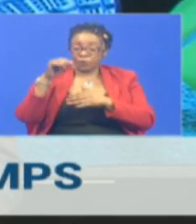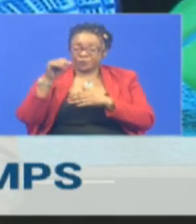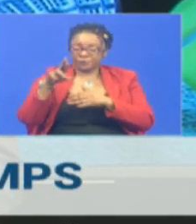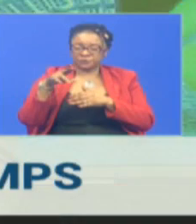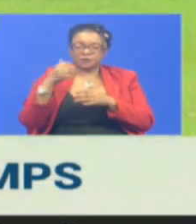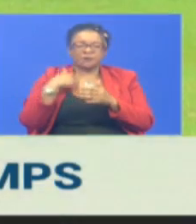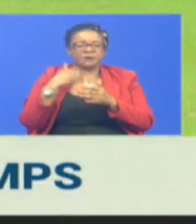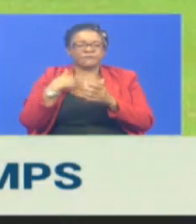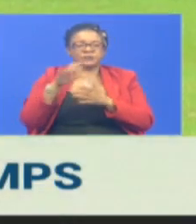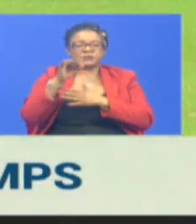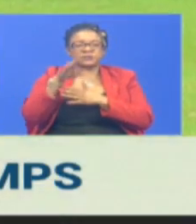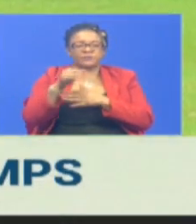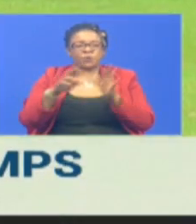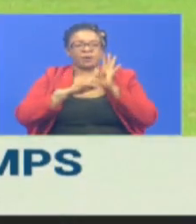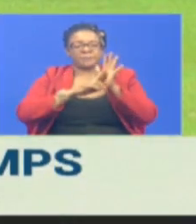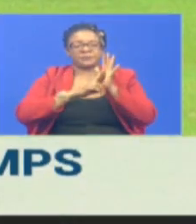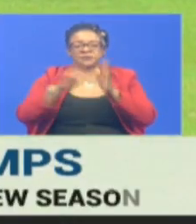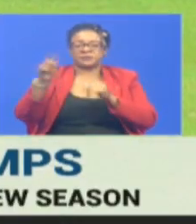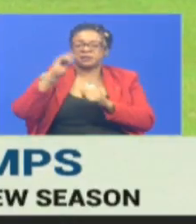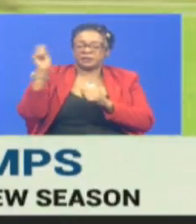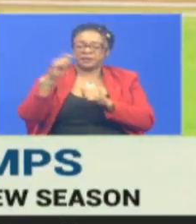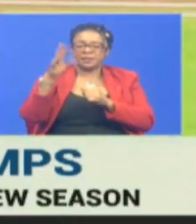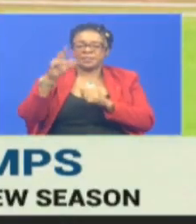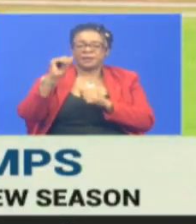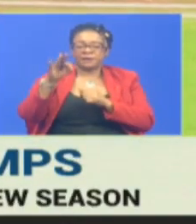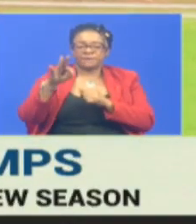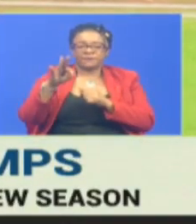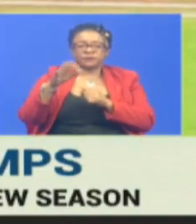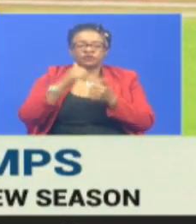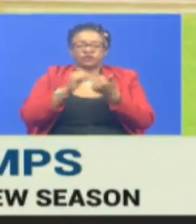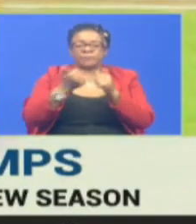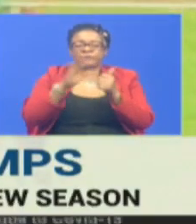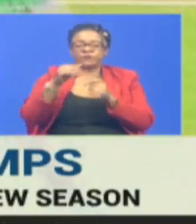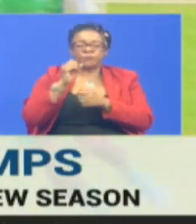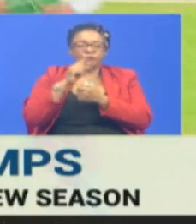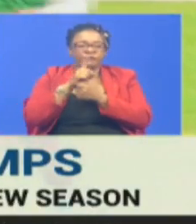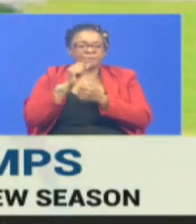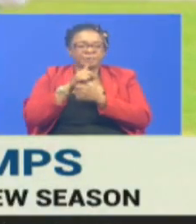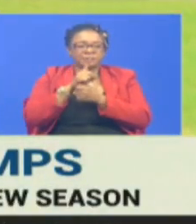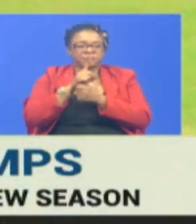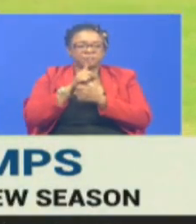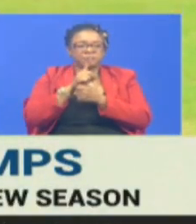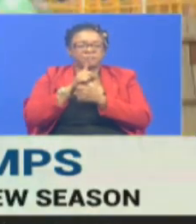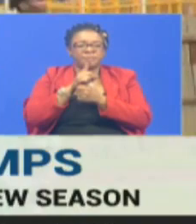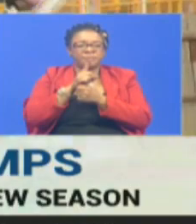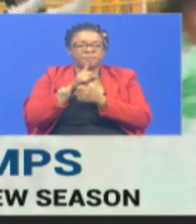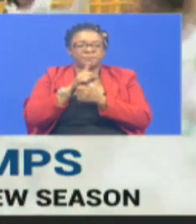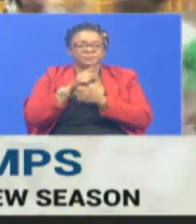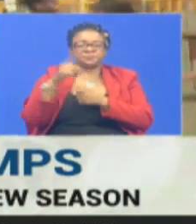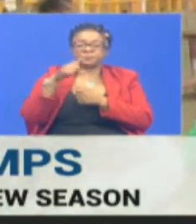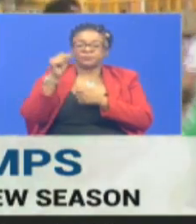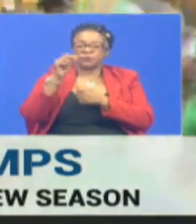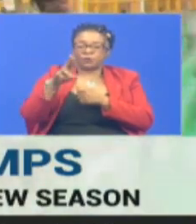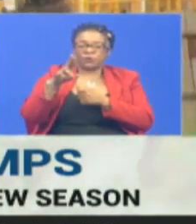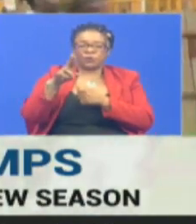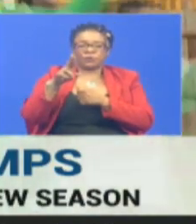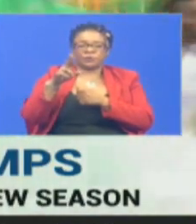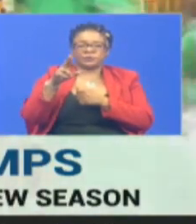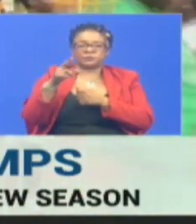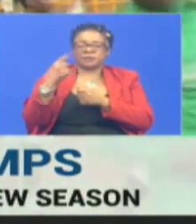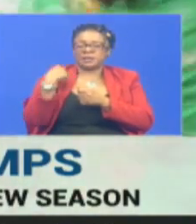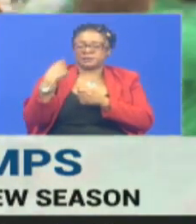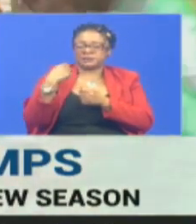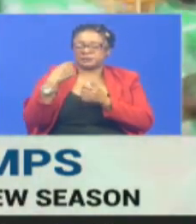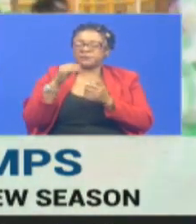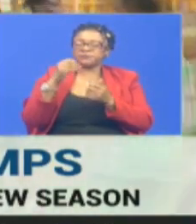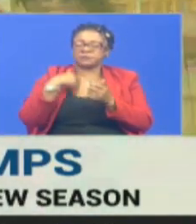will represent Kenya in the CAF Champions League from November for the fourth time. Gor's latest signing from Burundi,